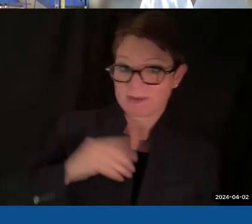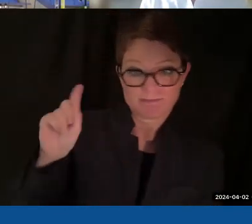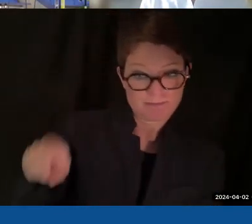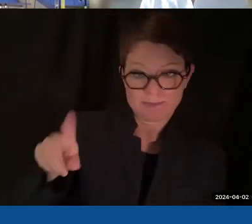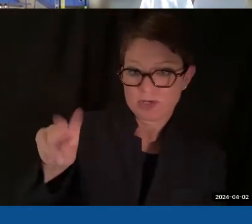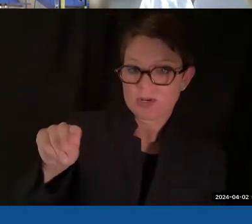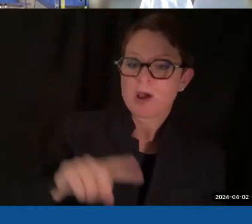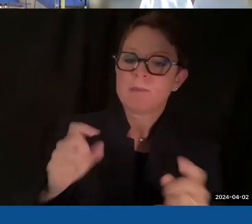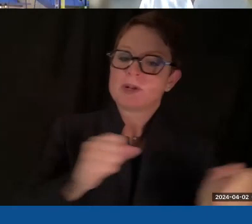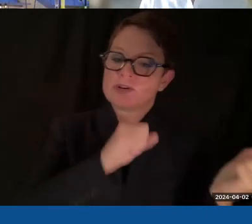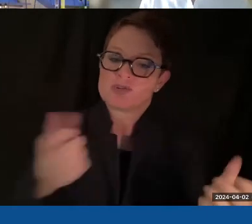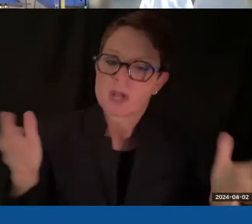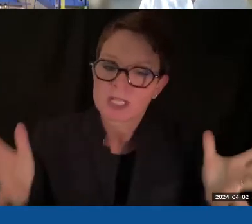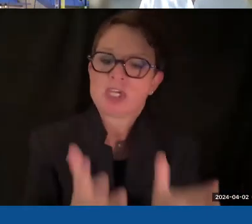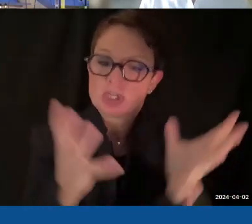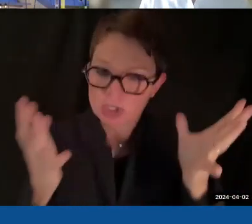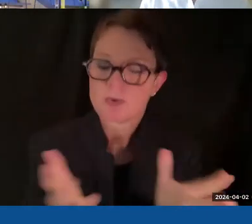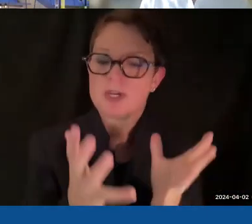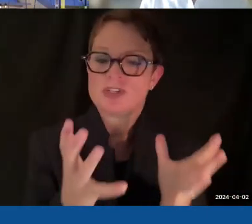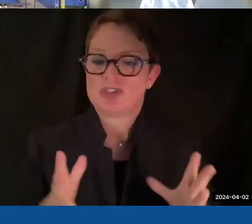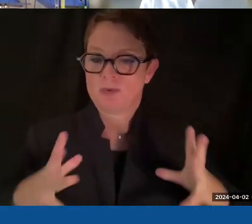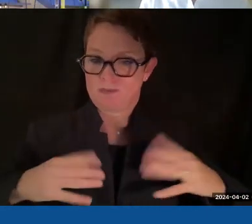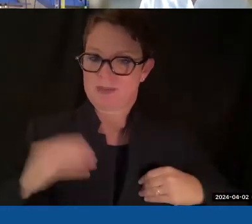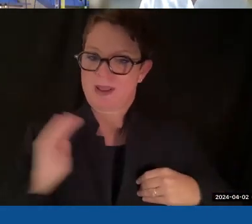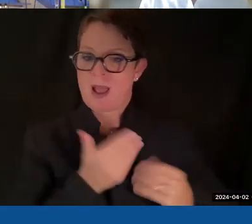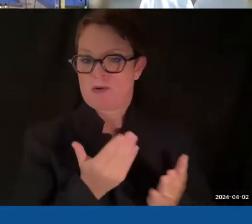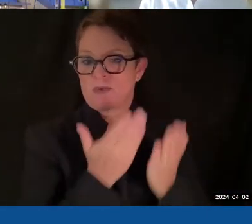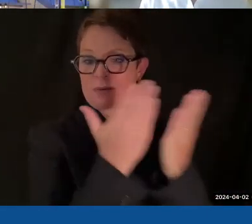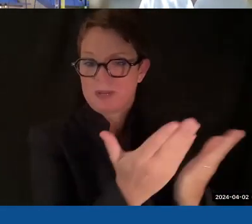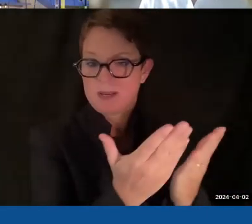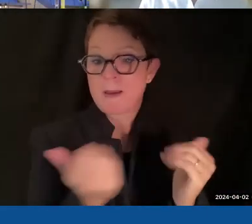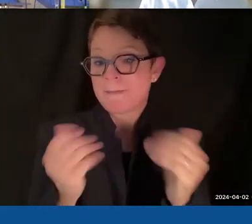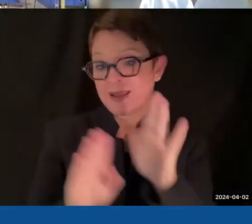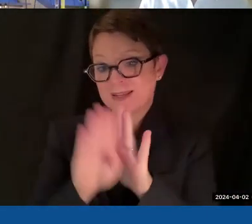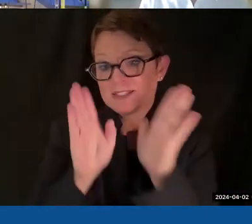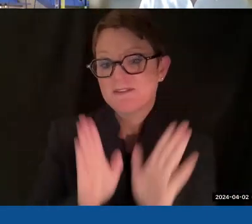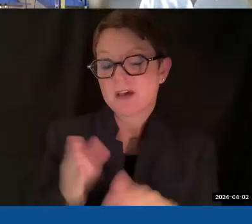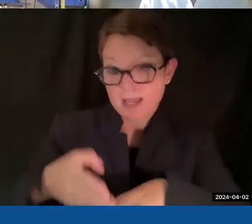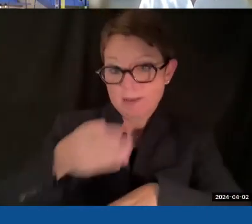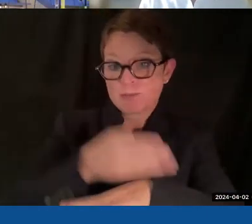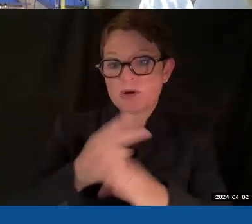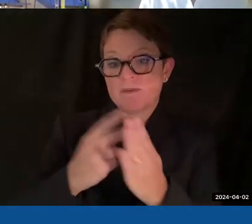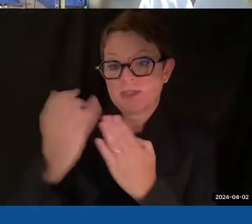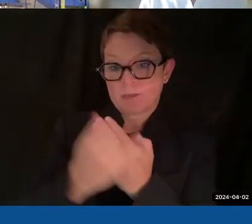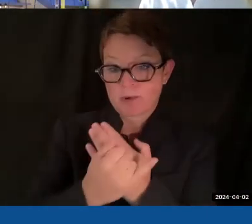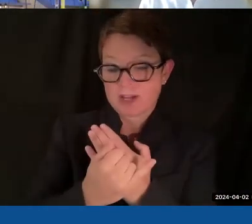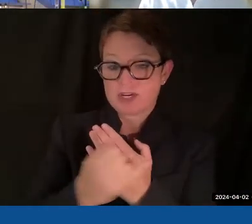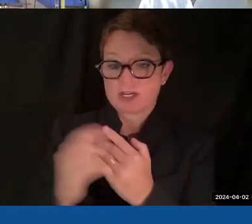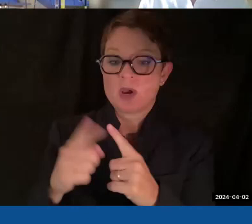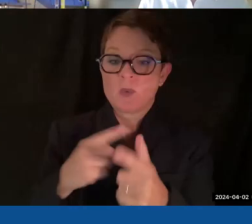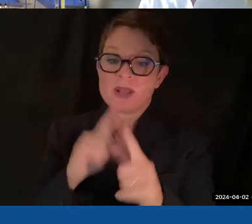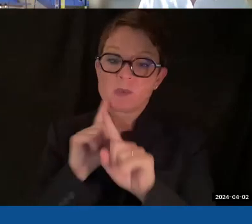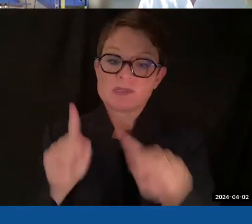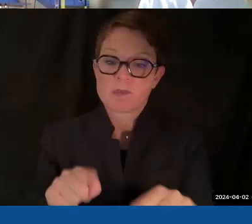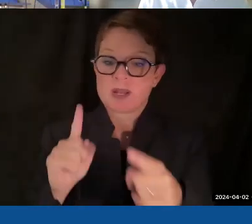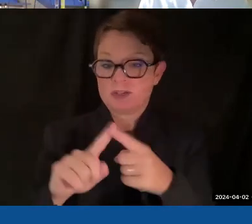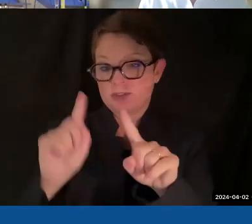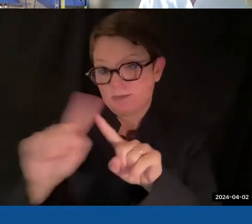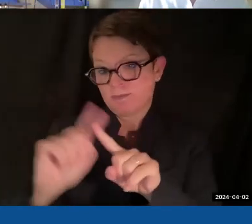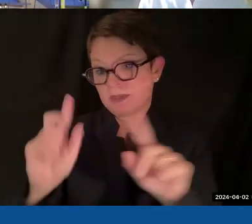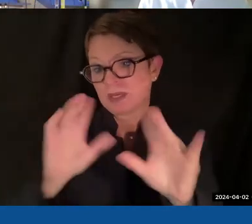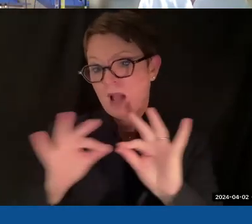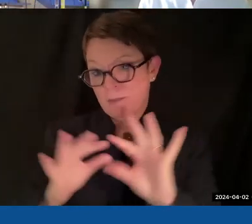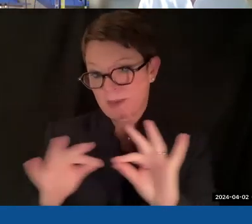are strongly encouraged to do so. Many developers do improve their projects in response to comments.